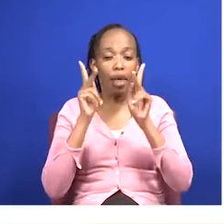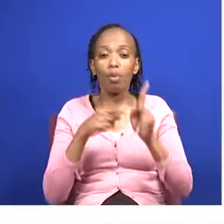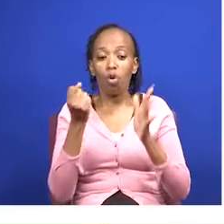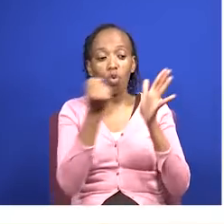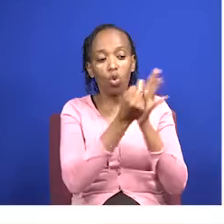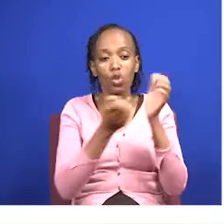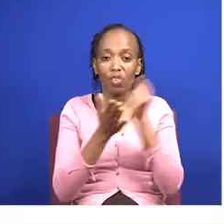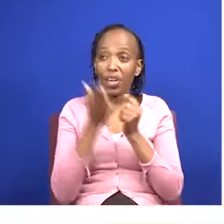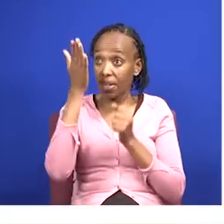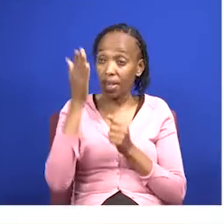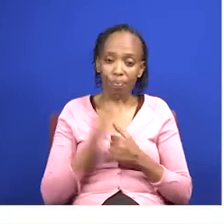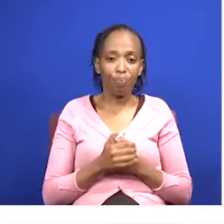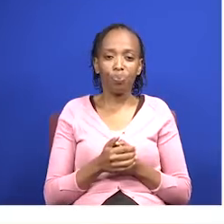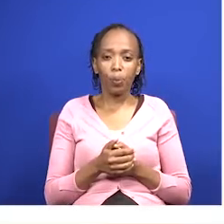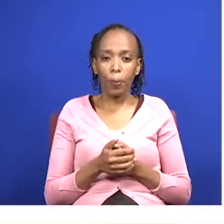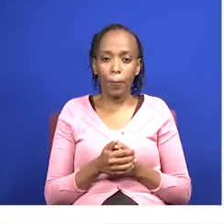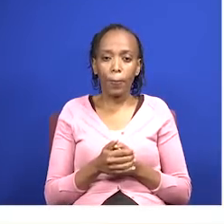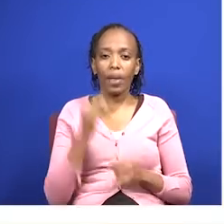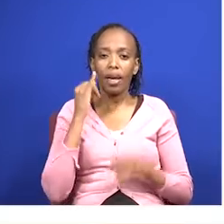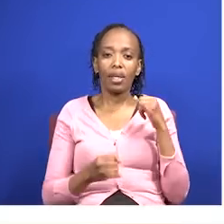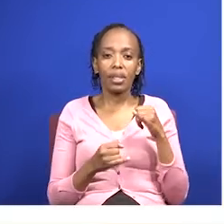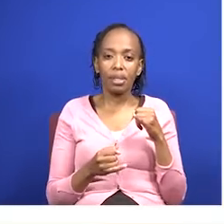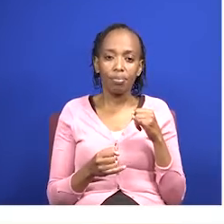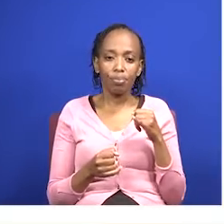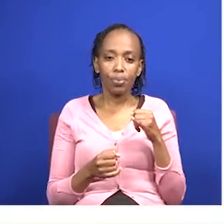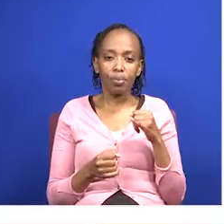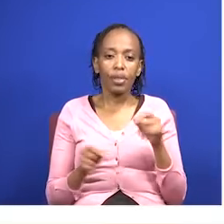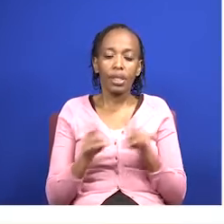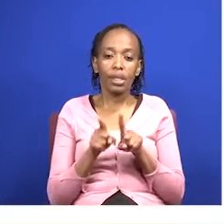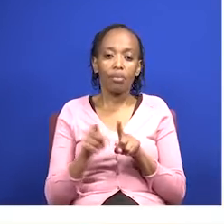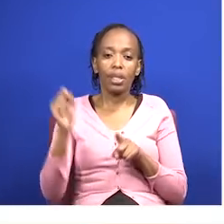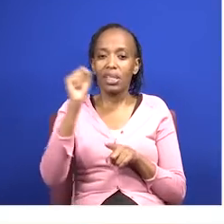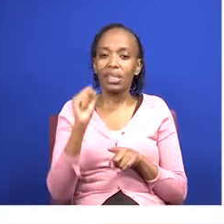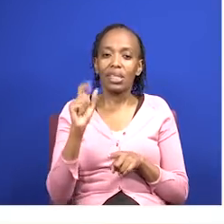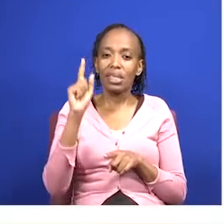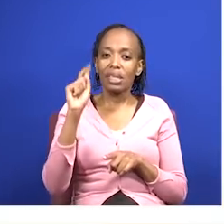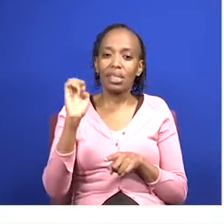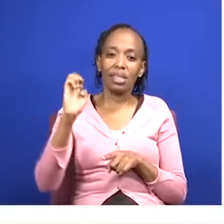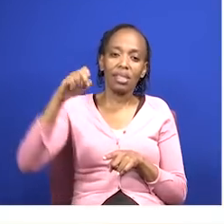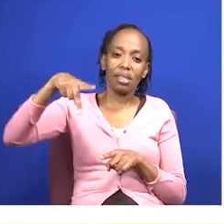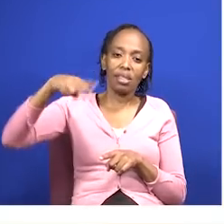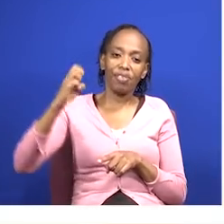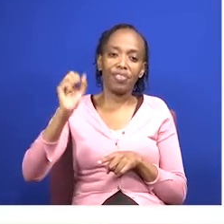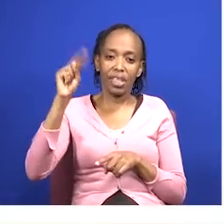who are crucifying him. And lastly, even Stephen, when he was